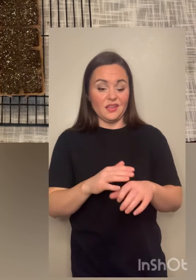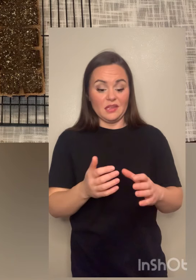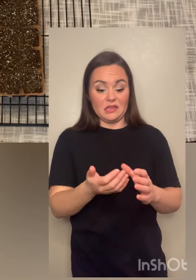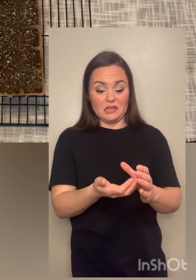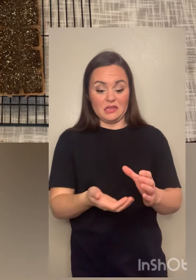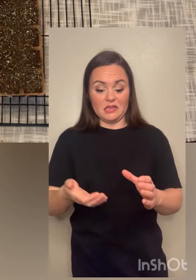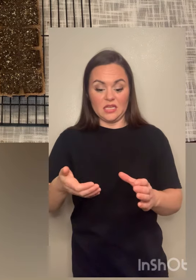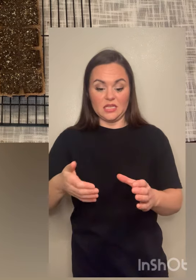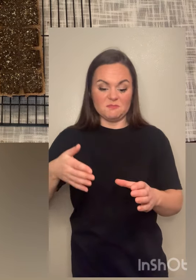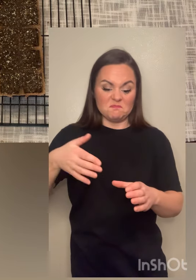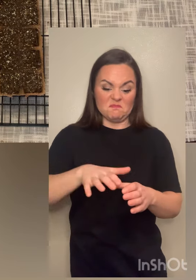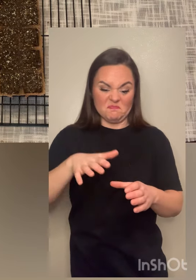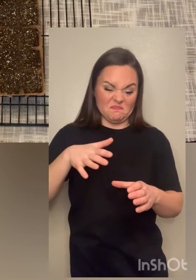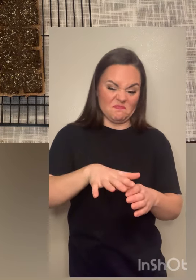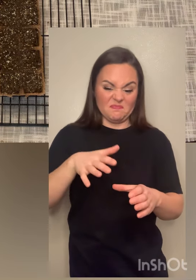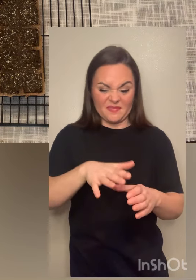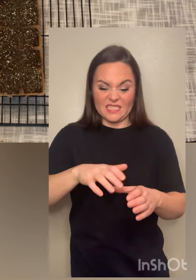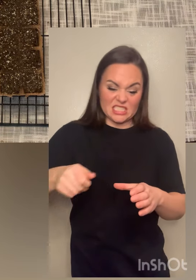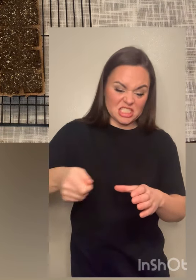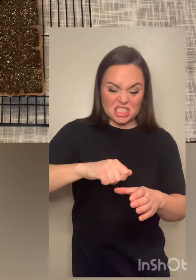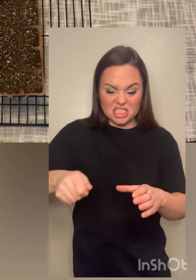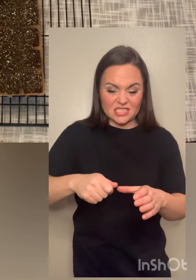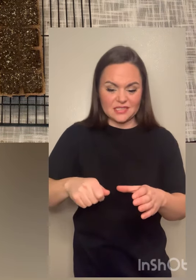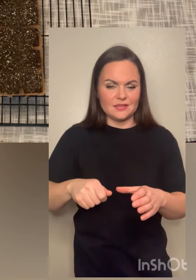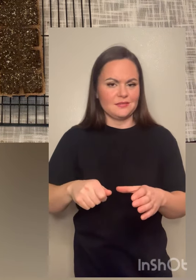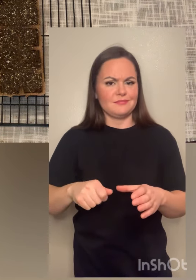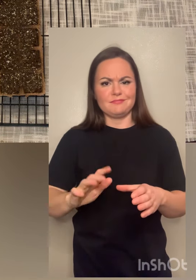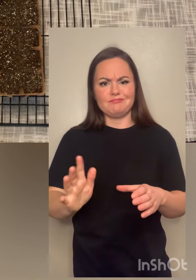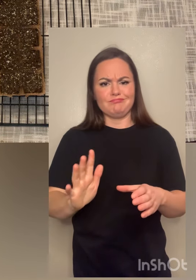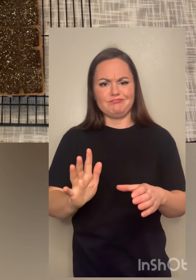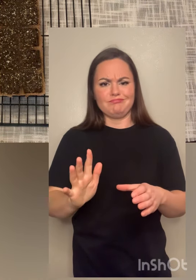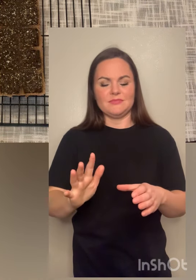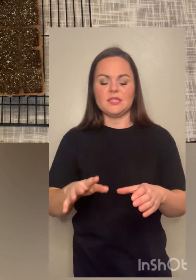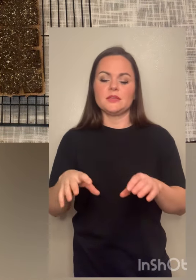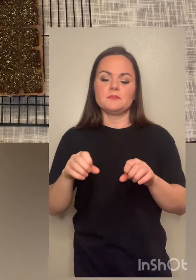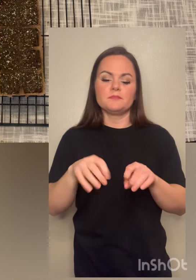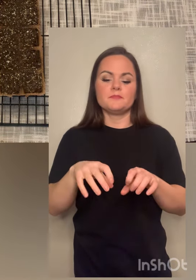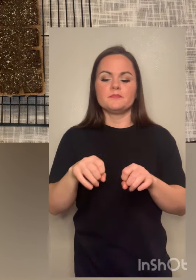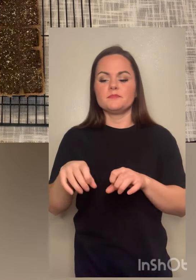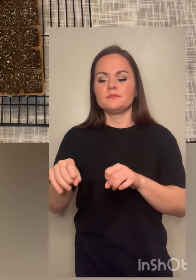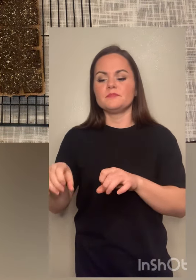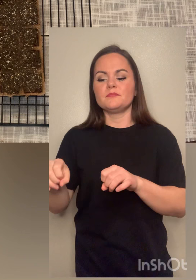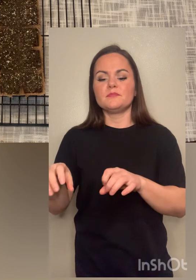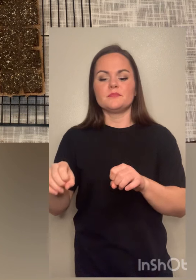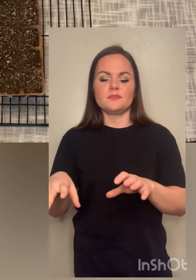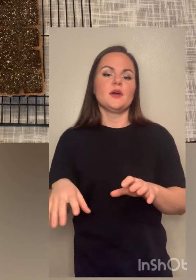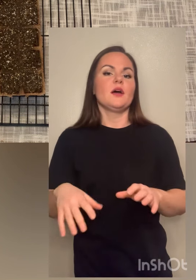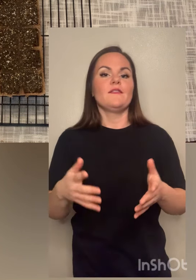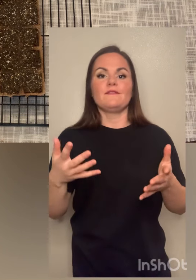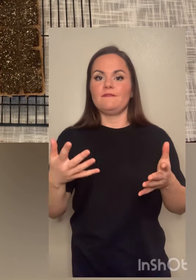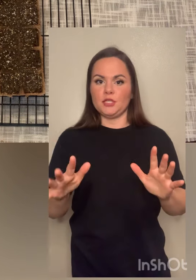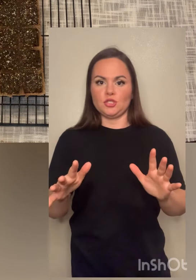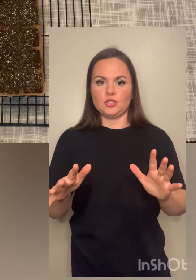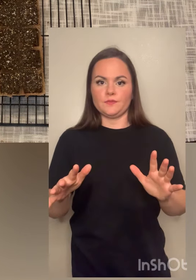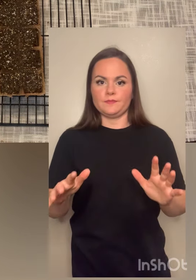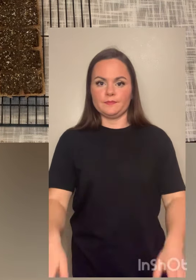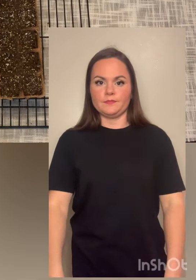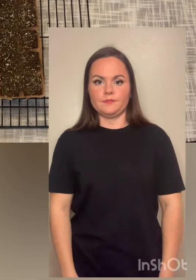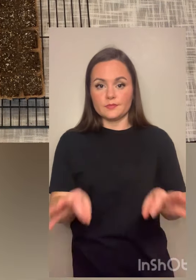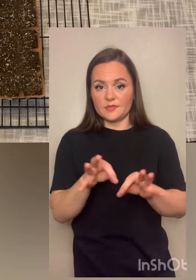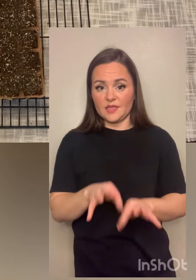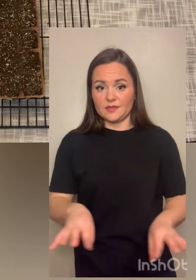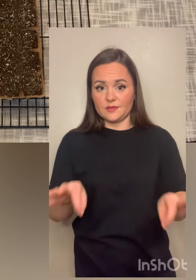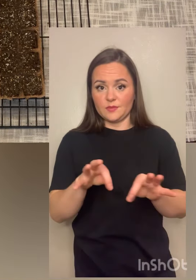Plants need to be able to breathe air and have access to light above the dirt. That's why we do not want to